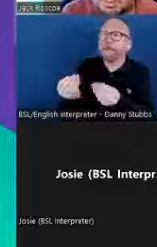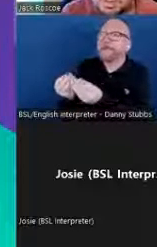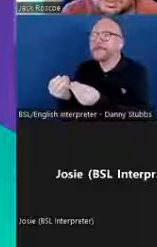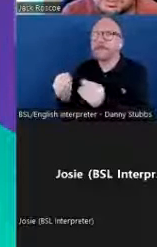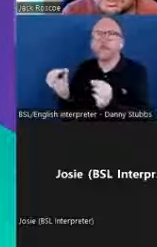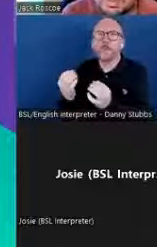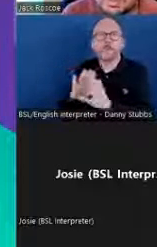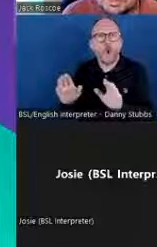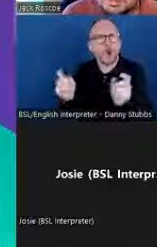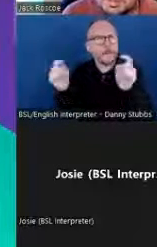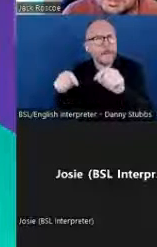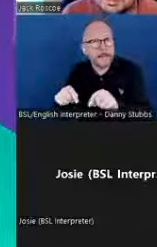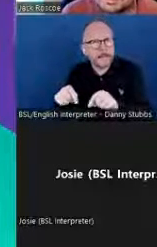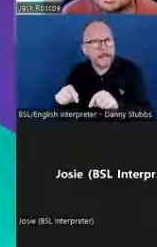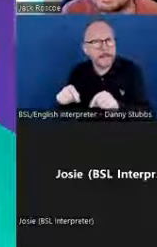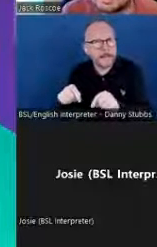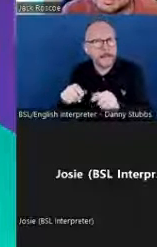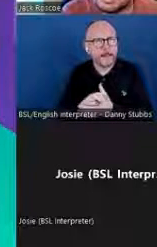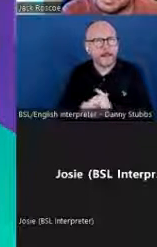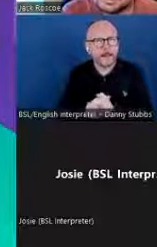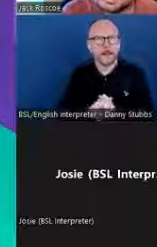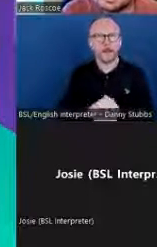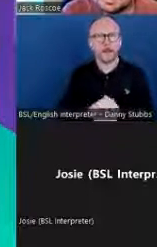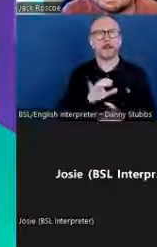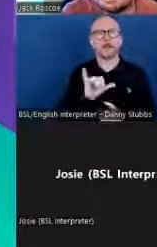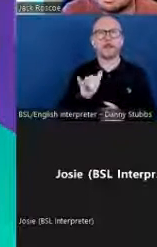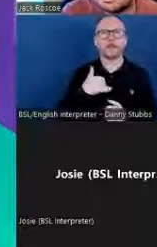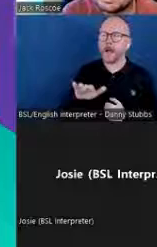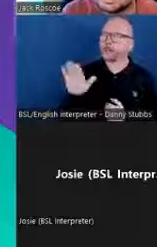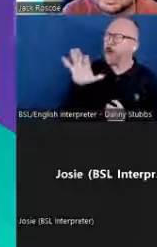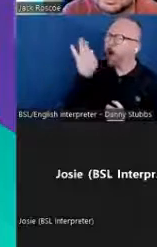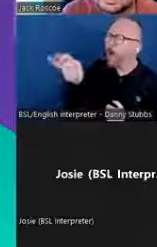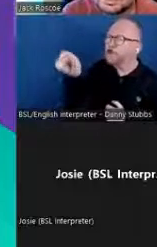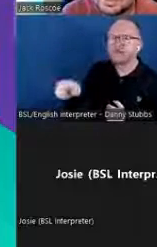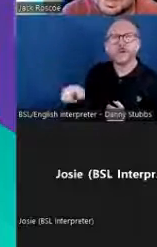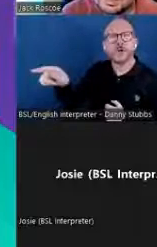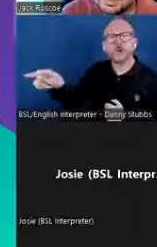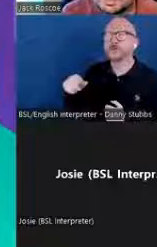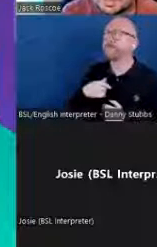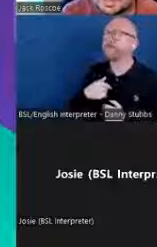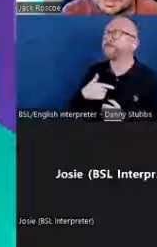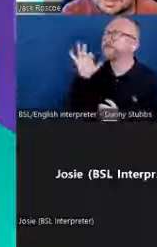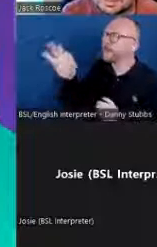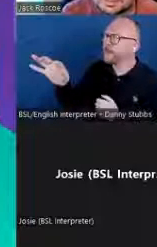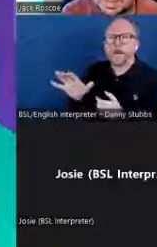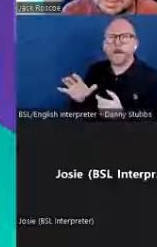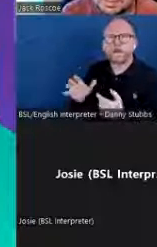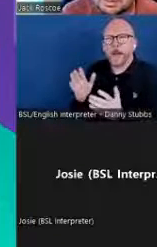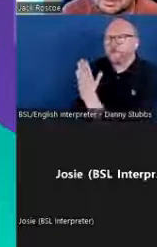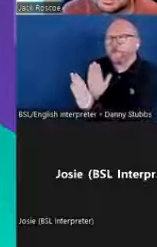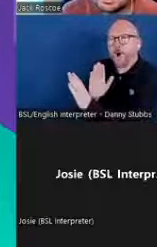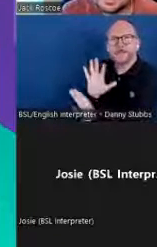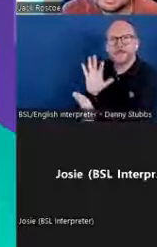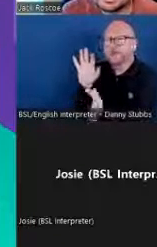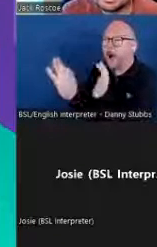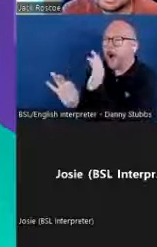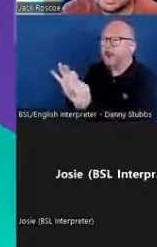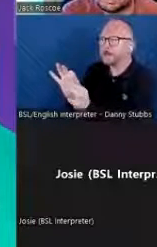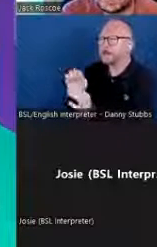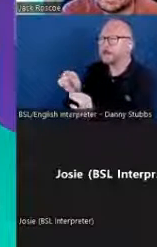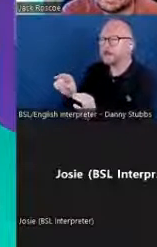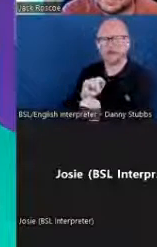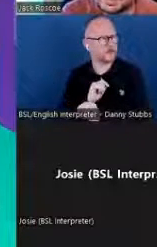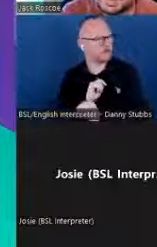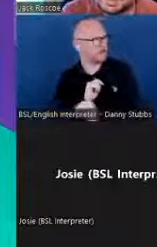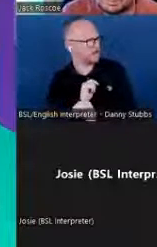Some people might find it strange that they're asked some specific, sensitive, personal questions, and data collectors might need a nice and